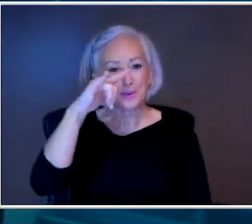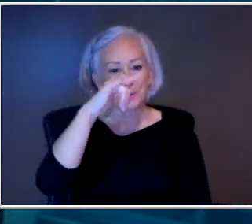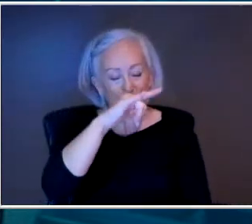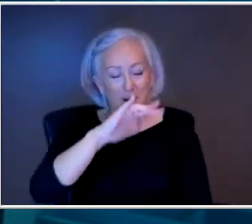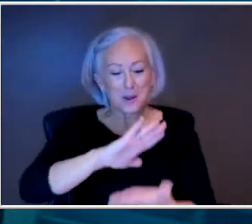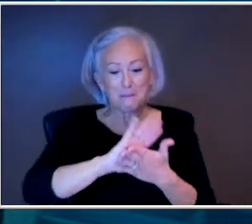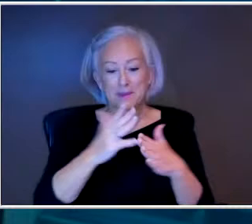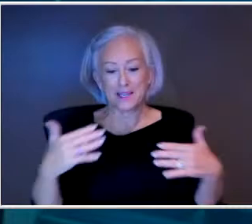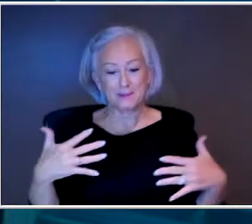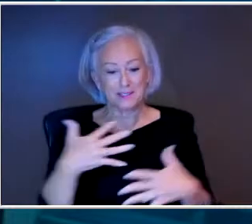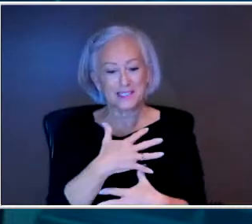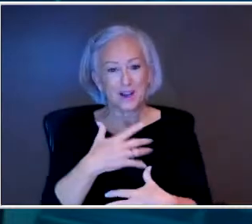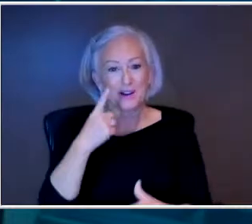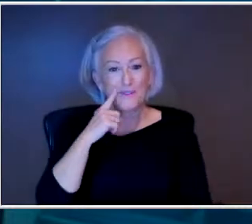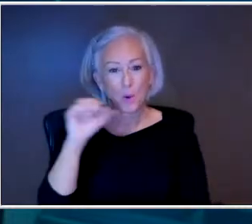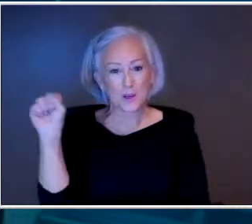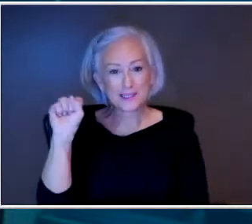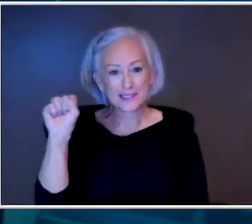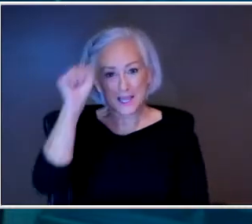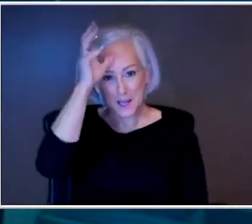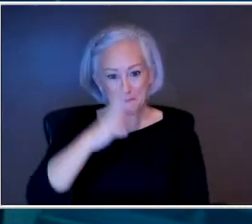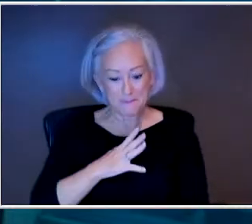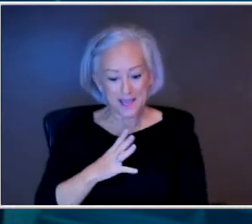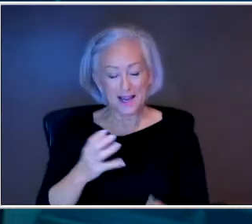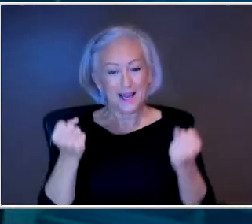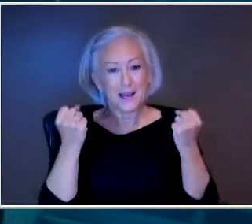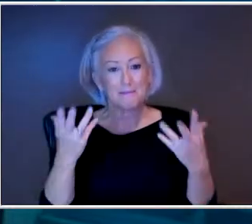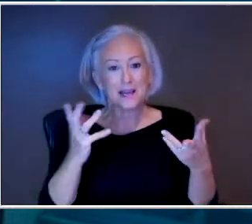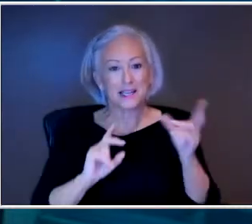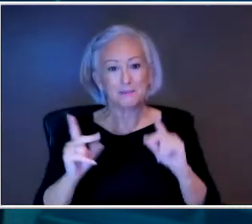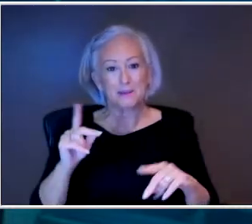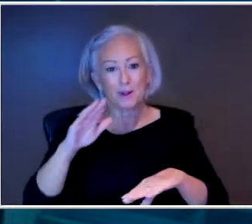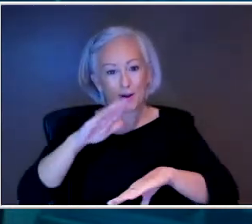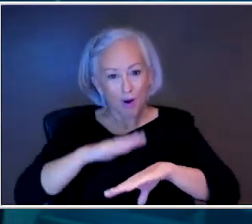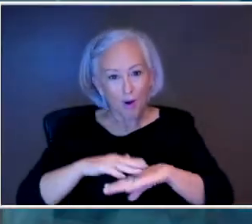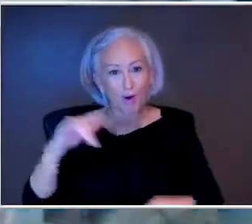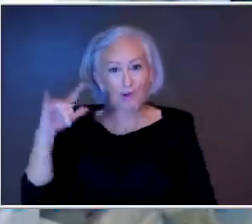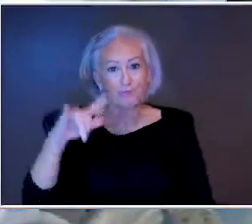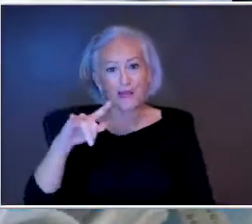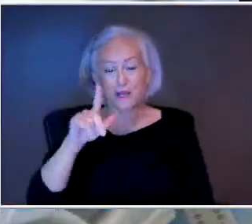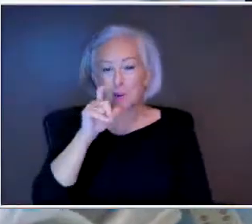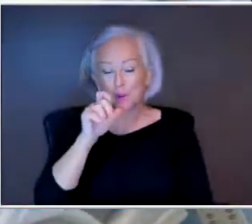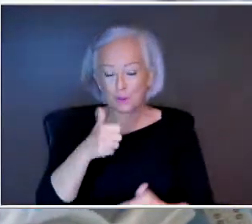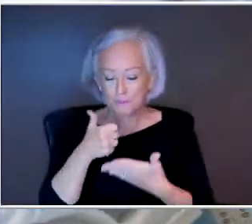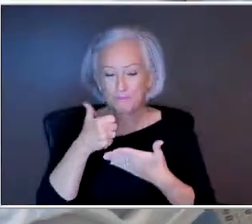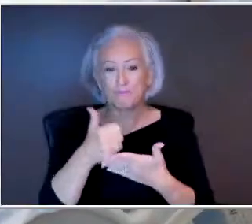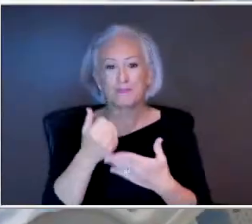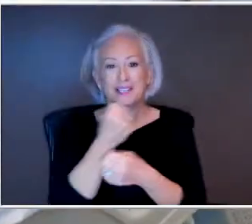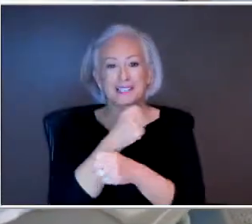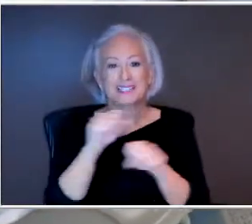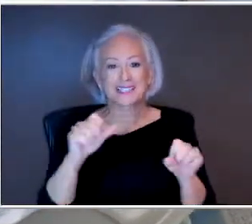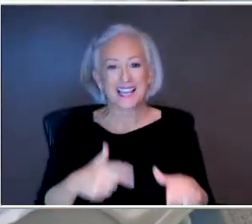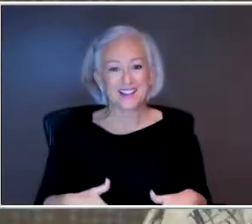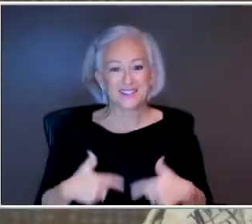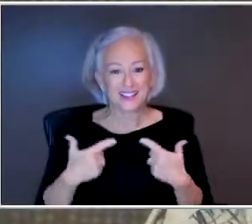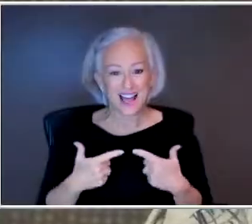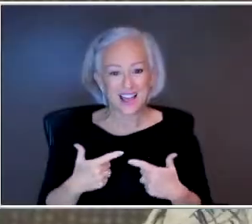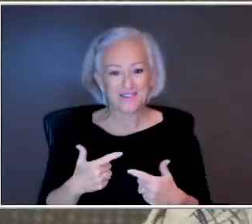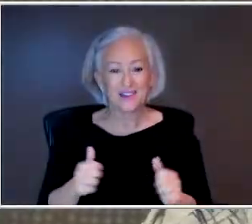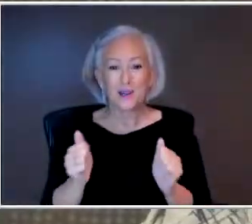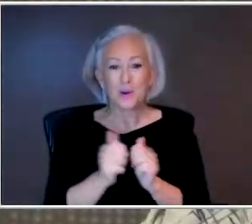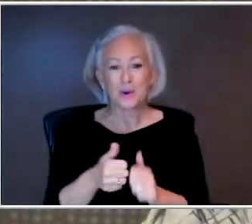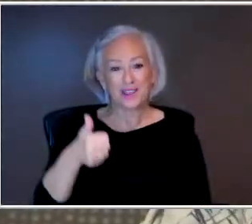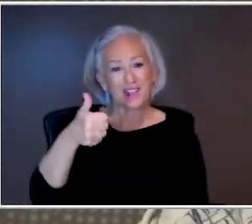man and many on board who ultimately helped save his life. Here's Kelly Taylor. Flashing a thumbs up, Christopher Schwab